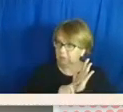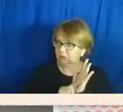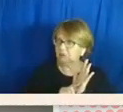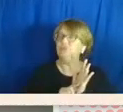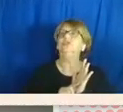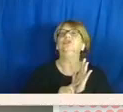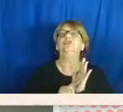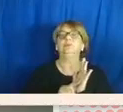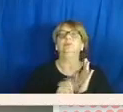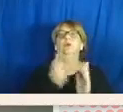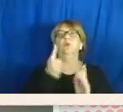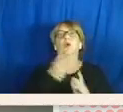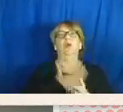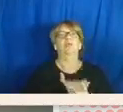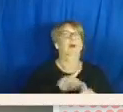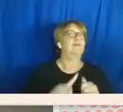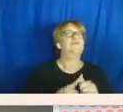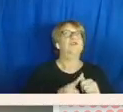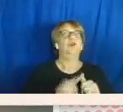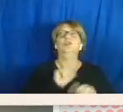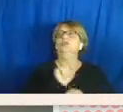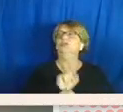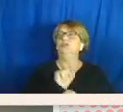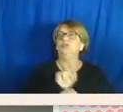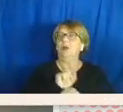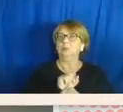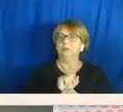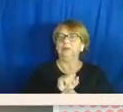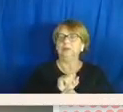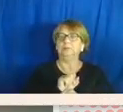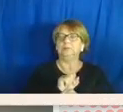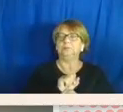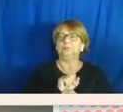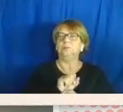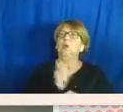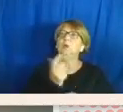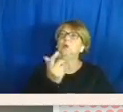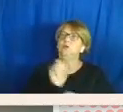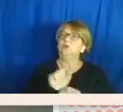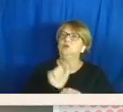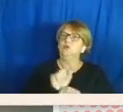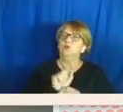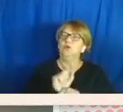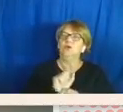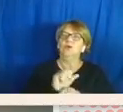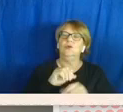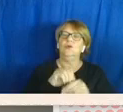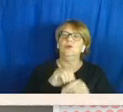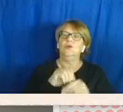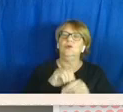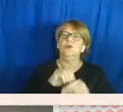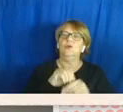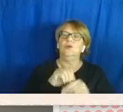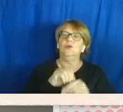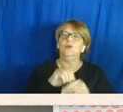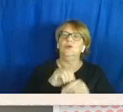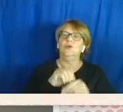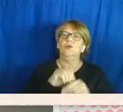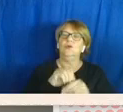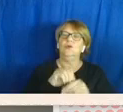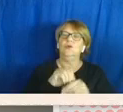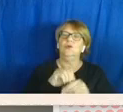one of my first jobs was working in the Department of then called